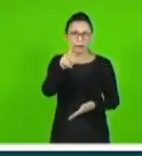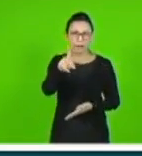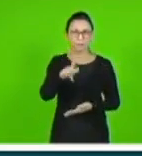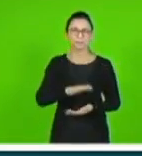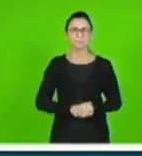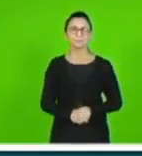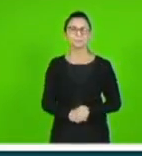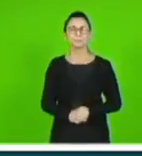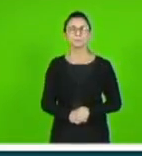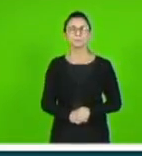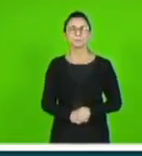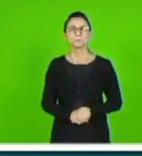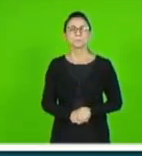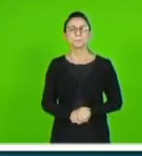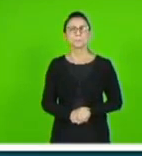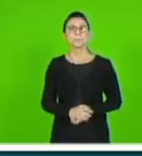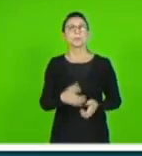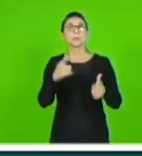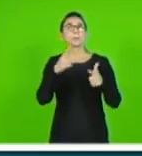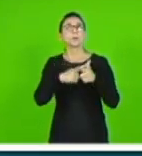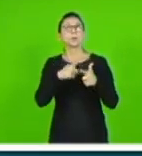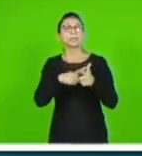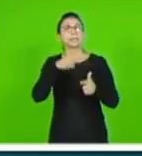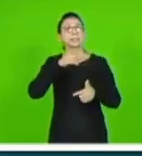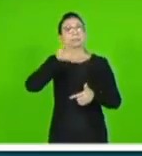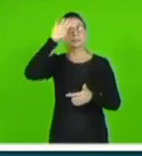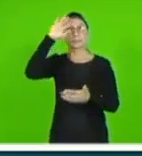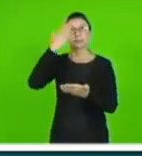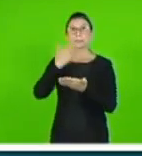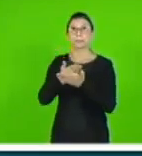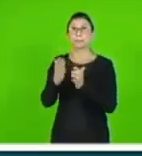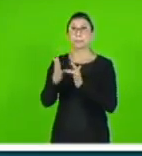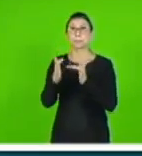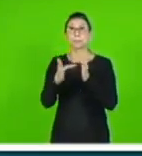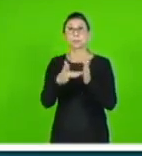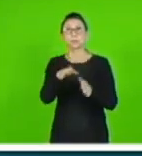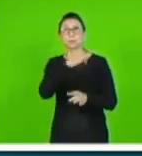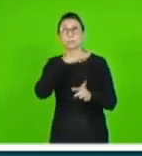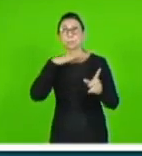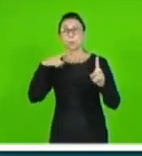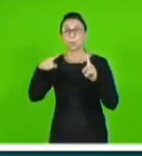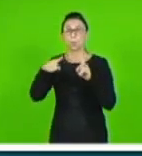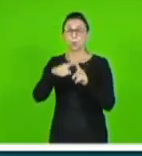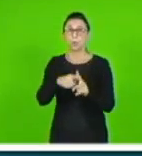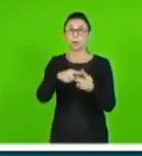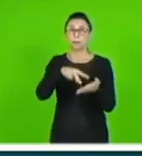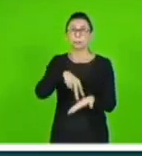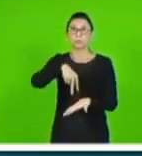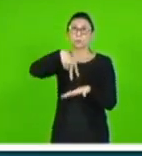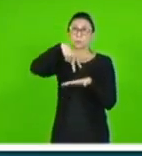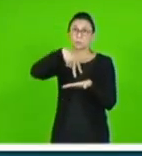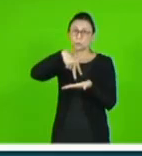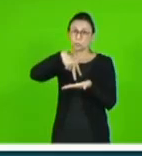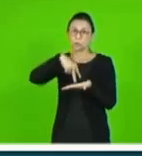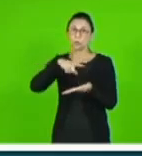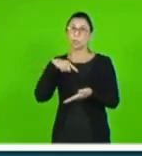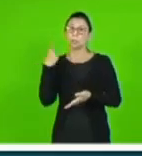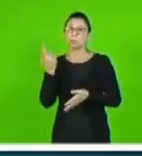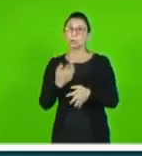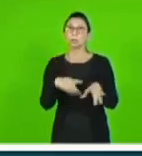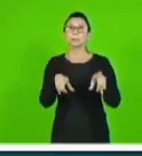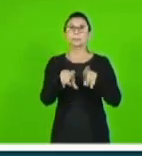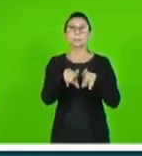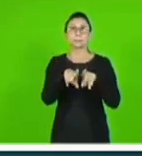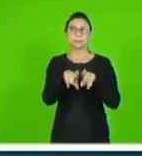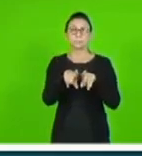Everyone in the churches, let's read. For if we believe that Jesus died and rose again, even